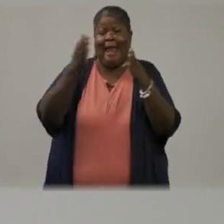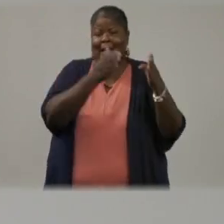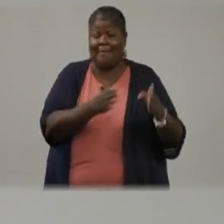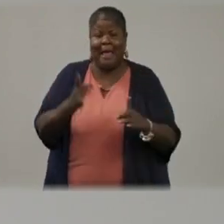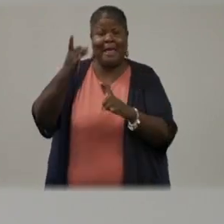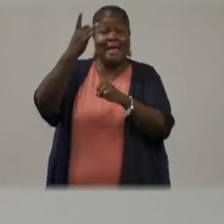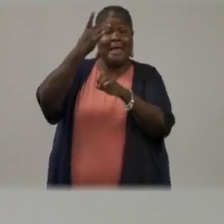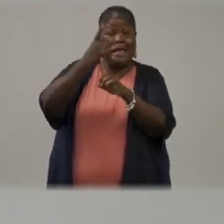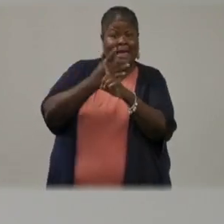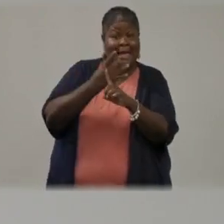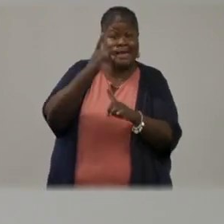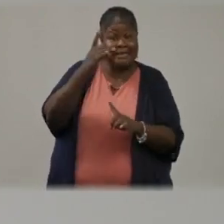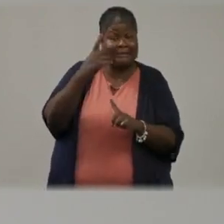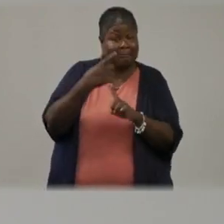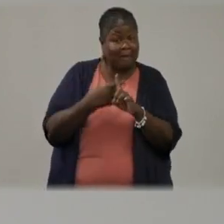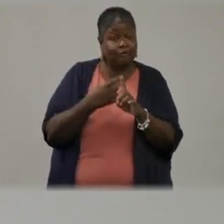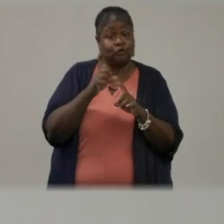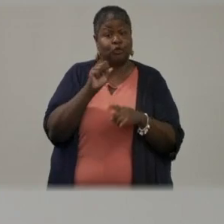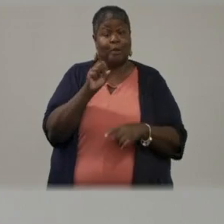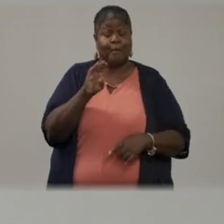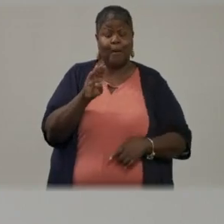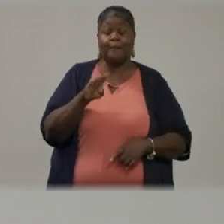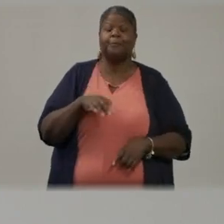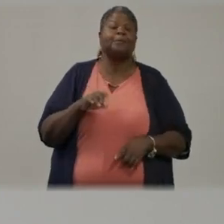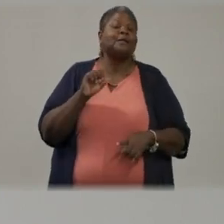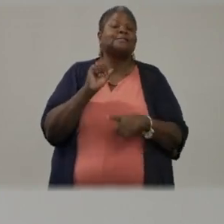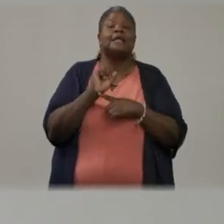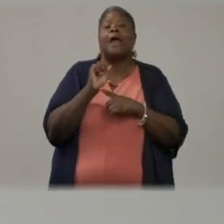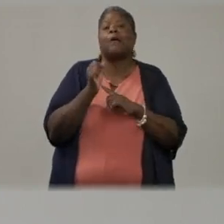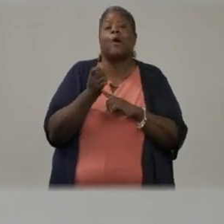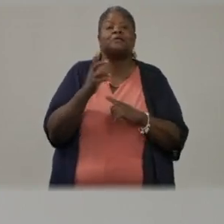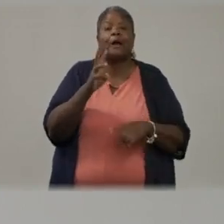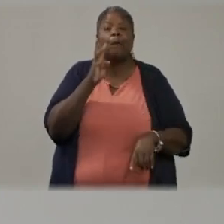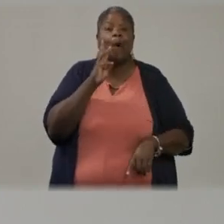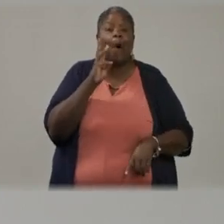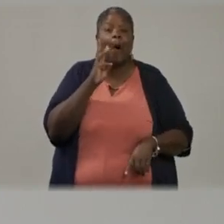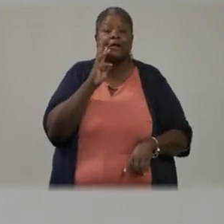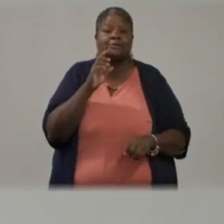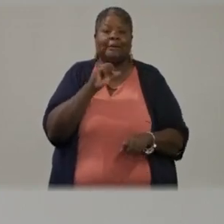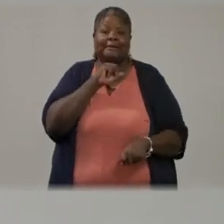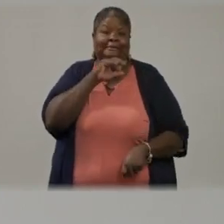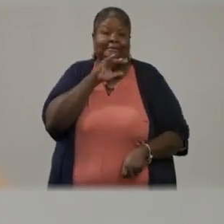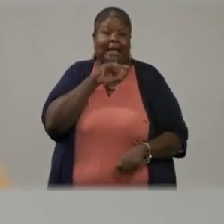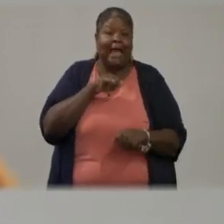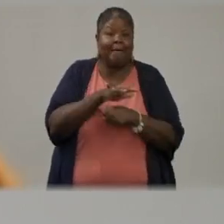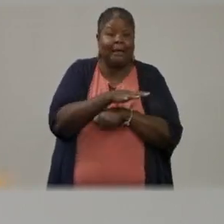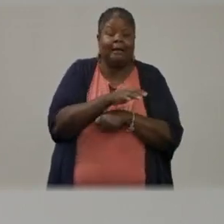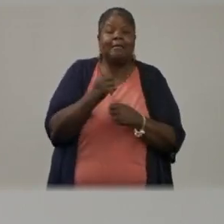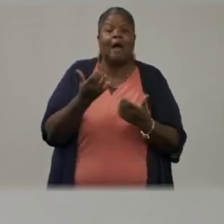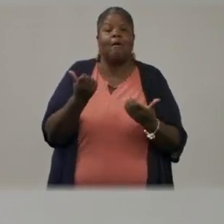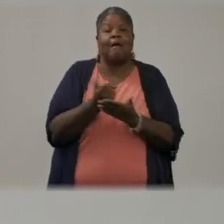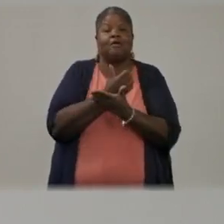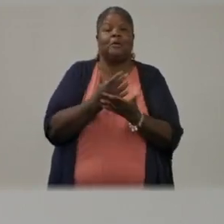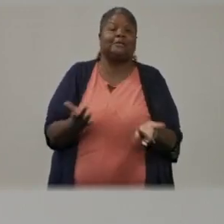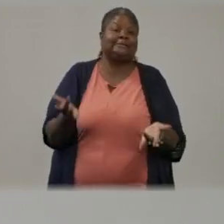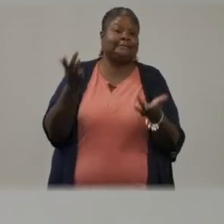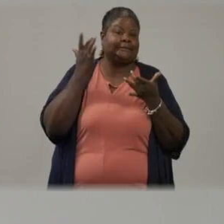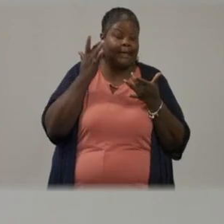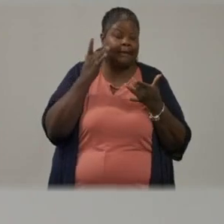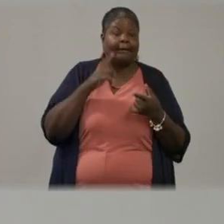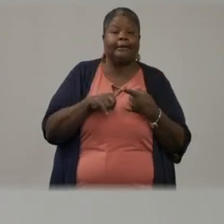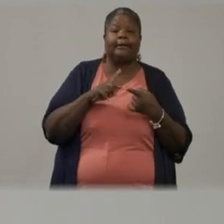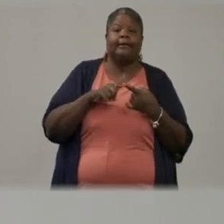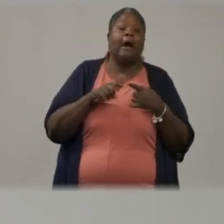Super Bowl. Scenarios such as water's been contaminated and now everyone's sick.